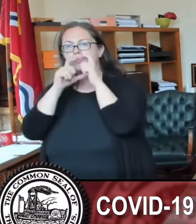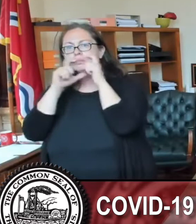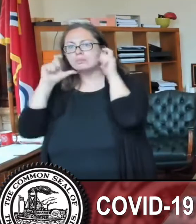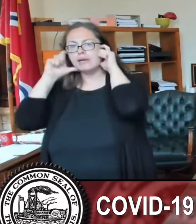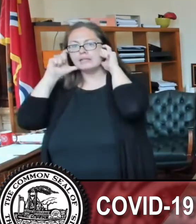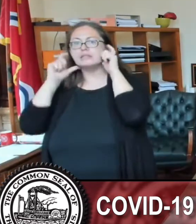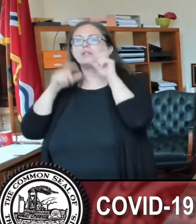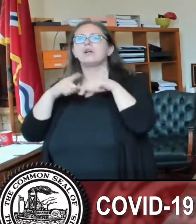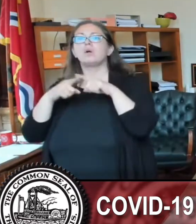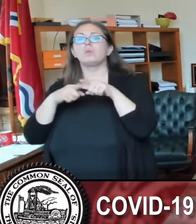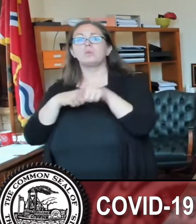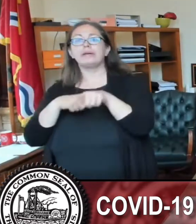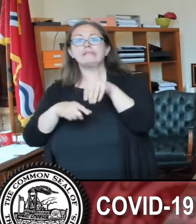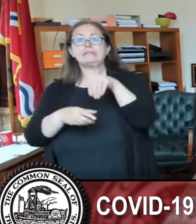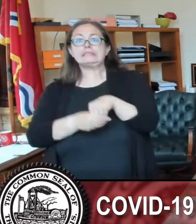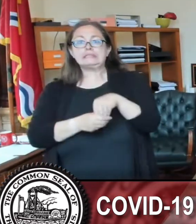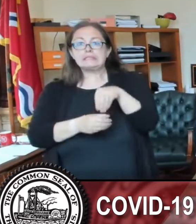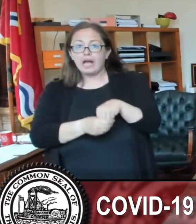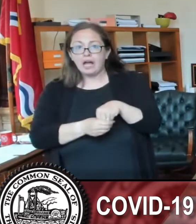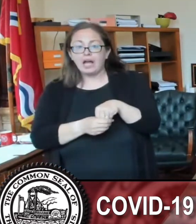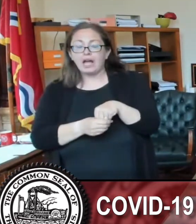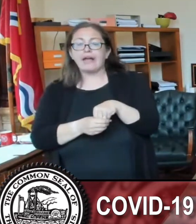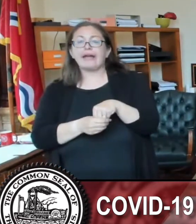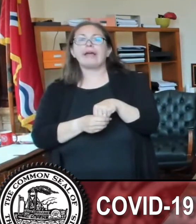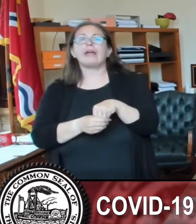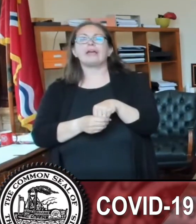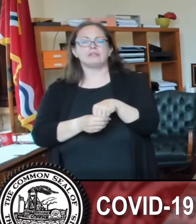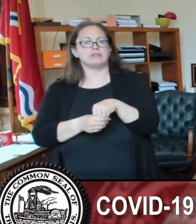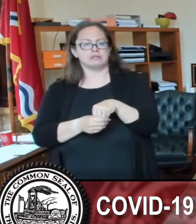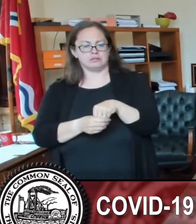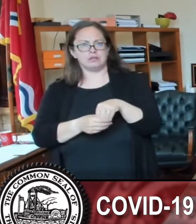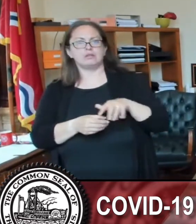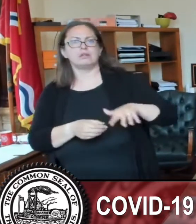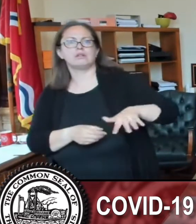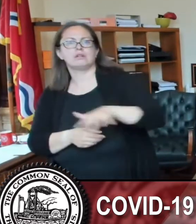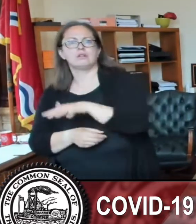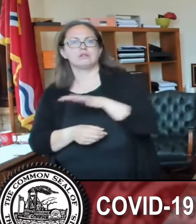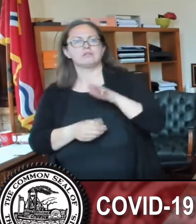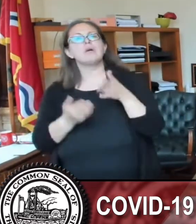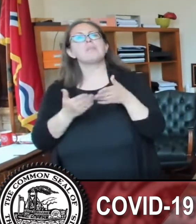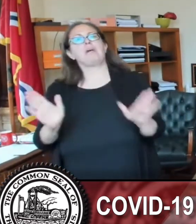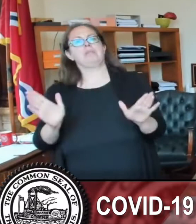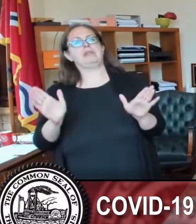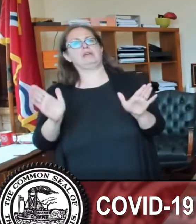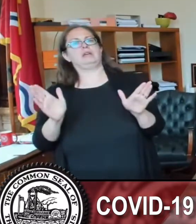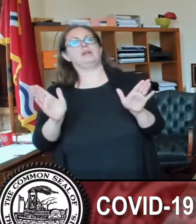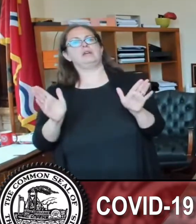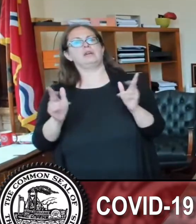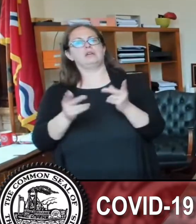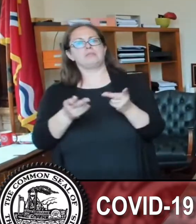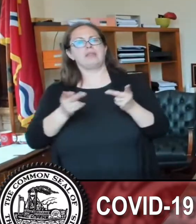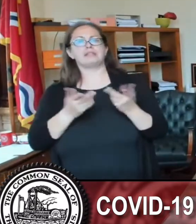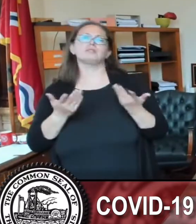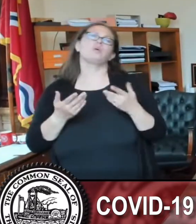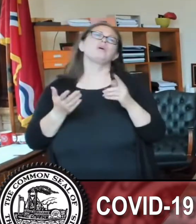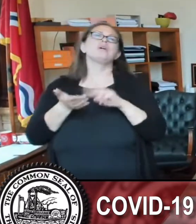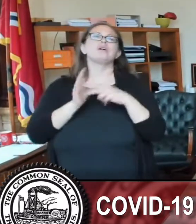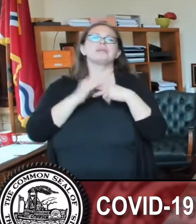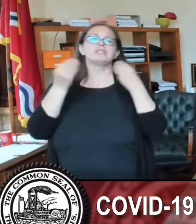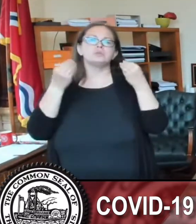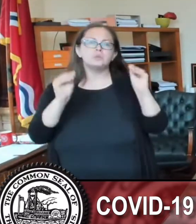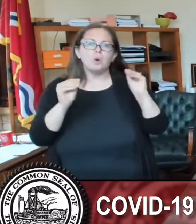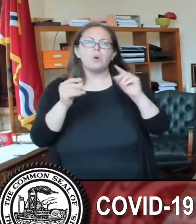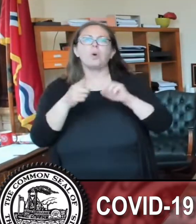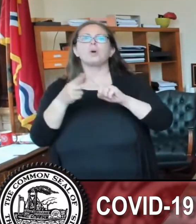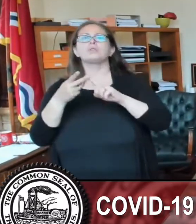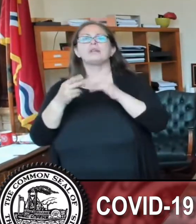you are indoors in an area of public accommodation. So retail shop, hardware